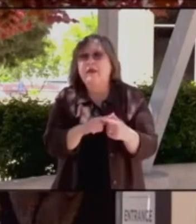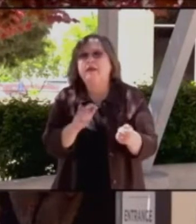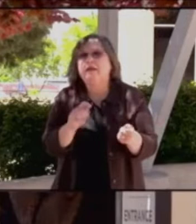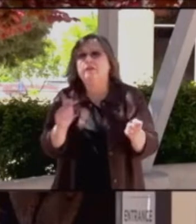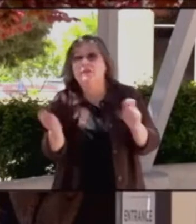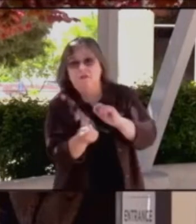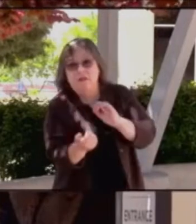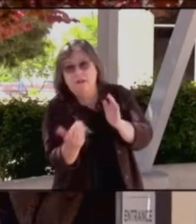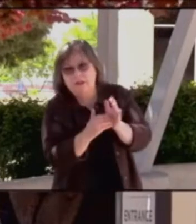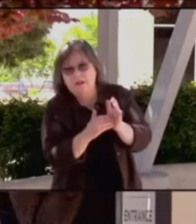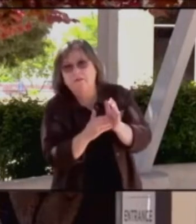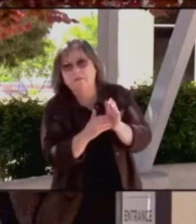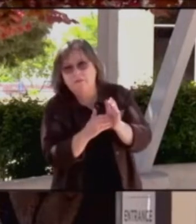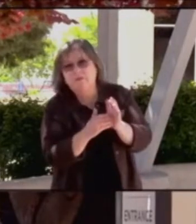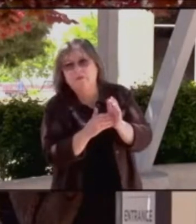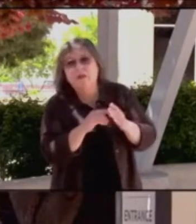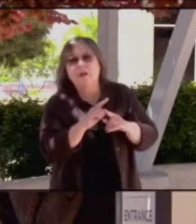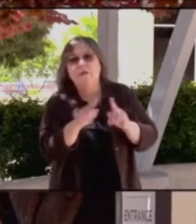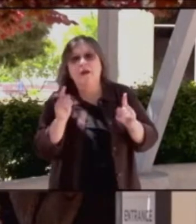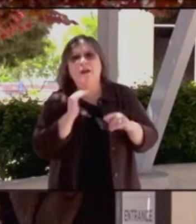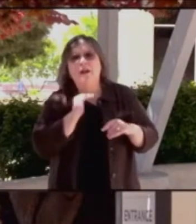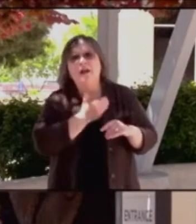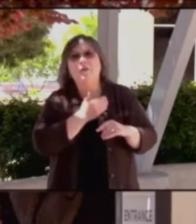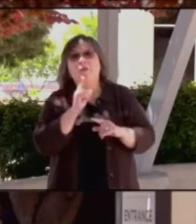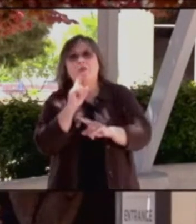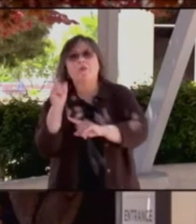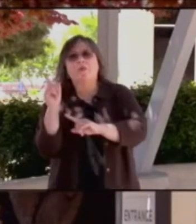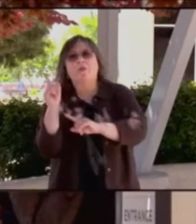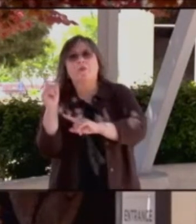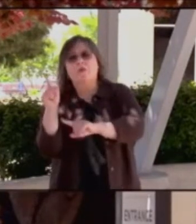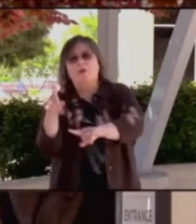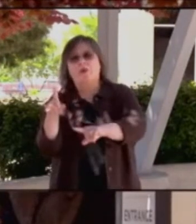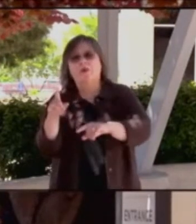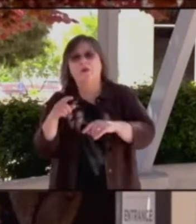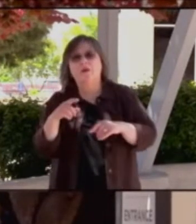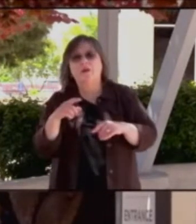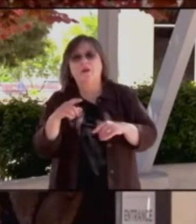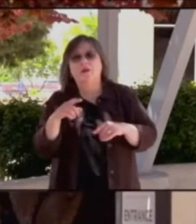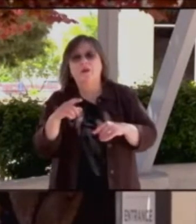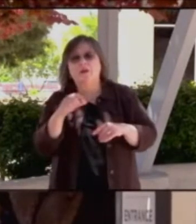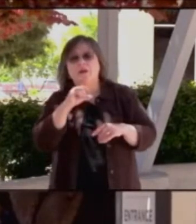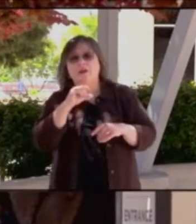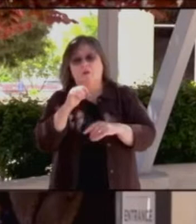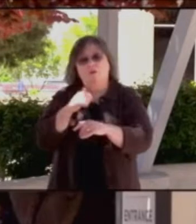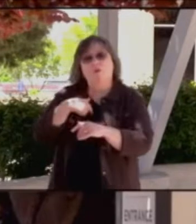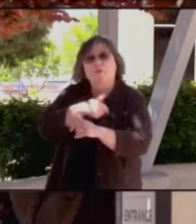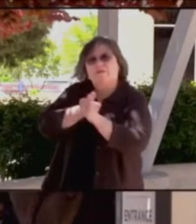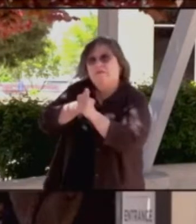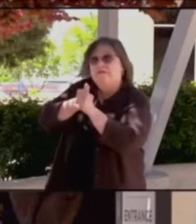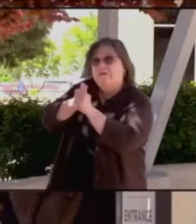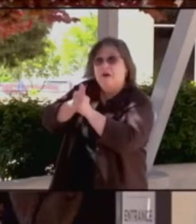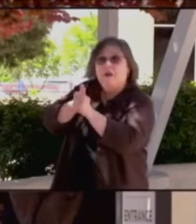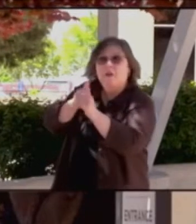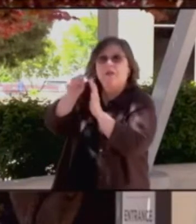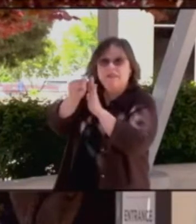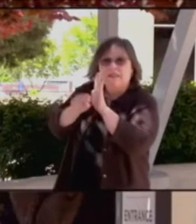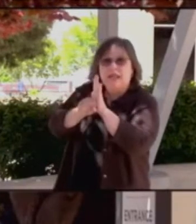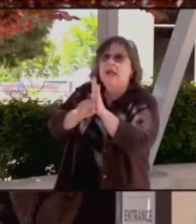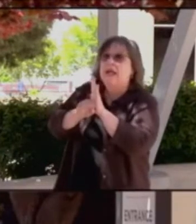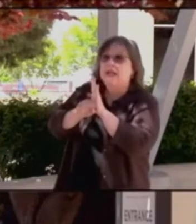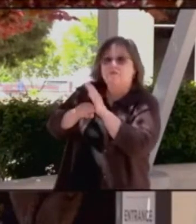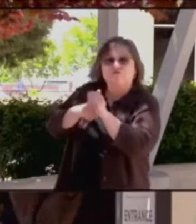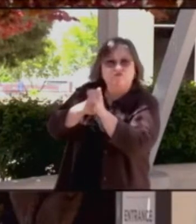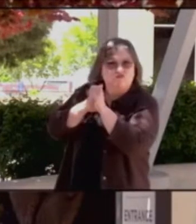But our order is not just in alignment with the state, but also in furtherance of that effort. Now is the time to get